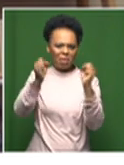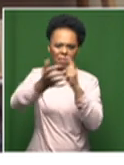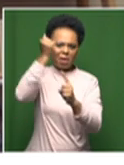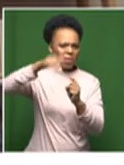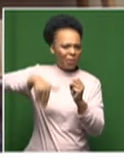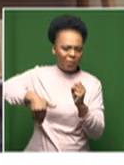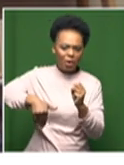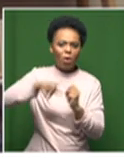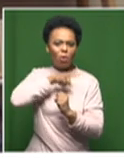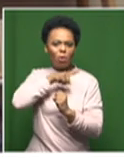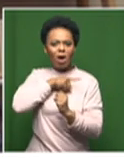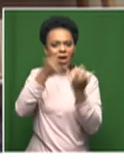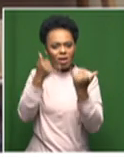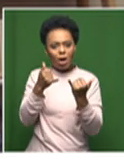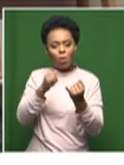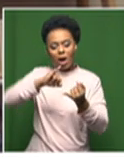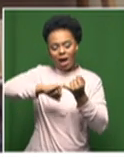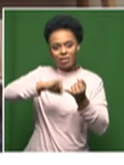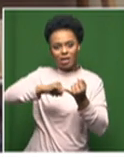mentioned, as I've written in this article,